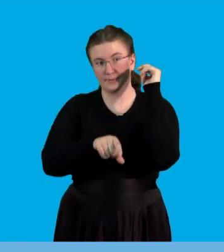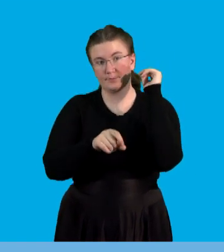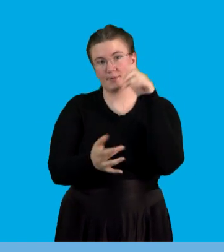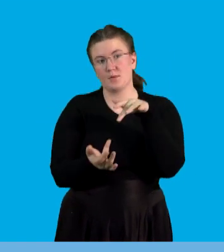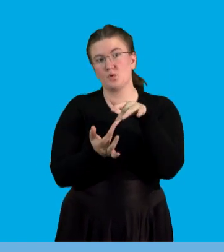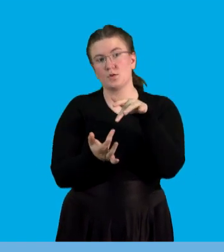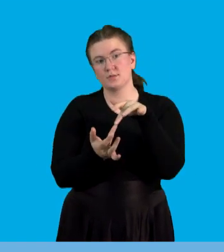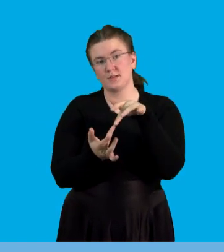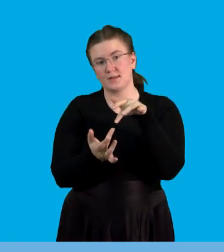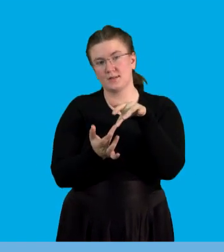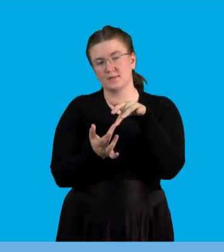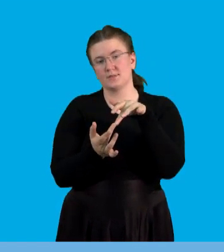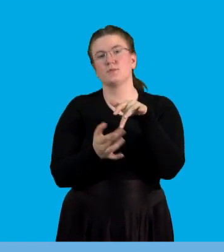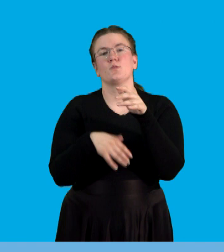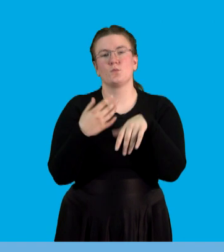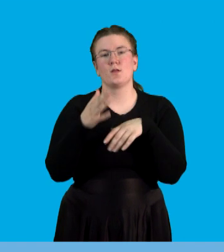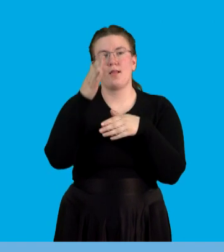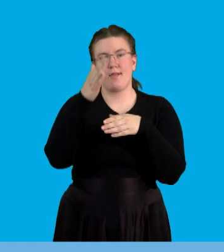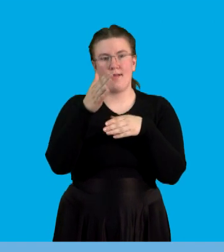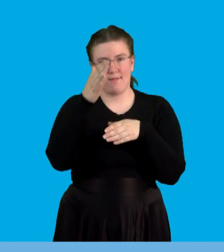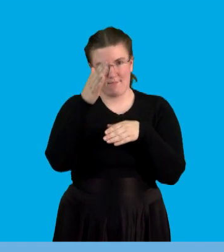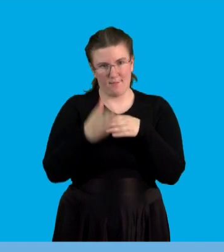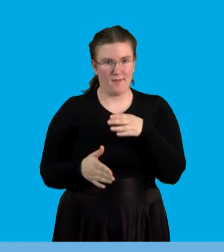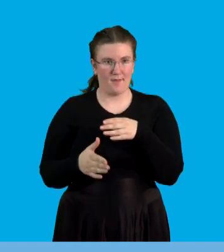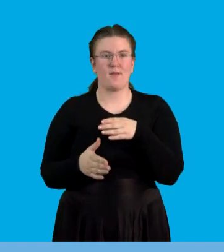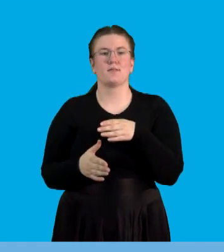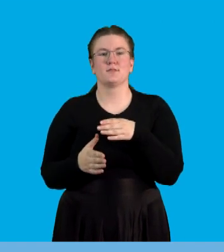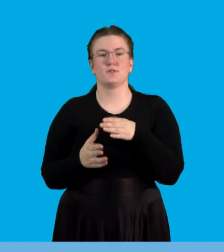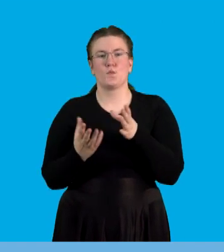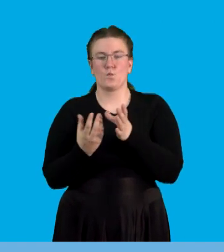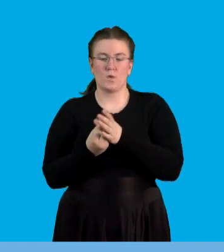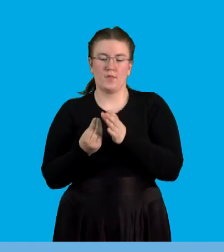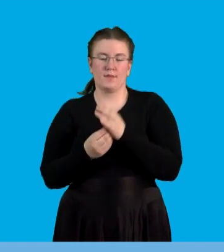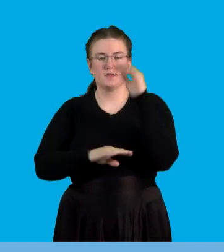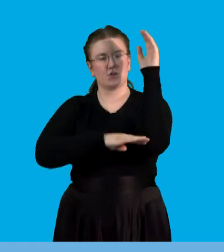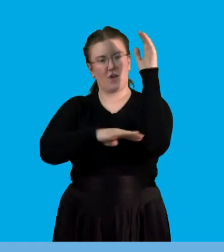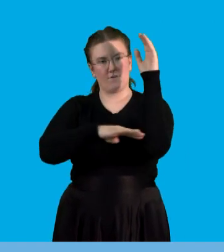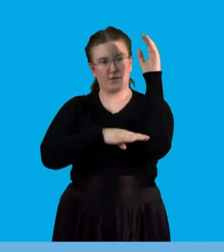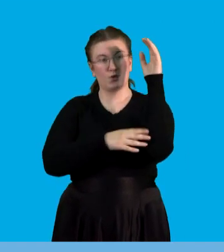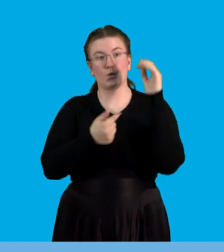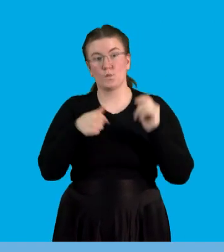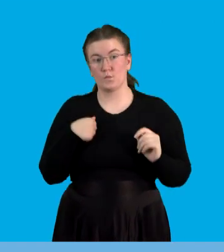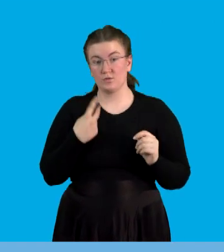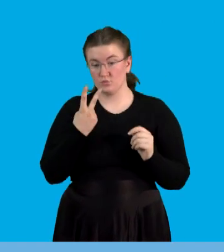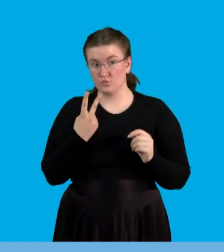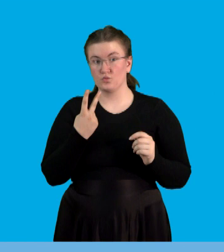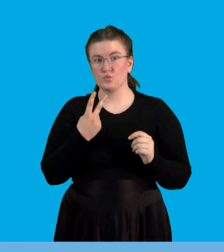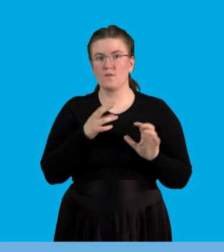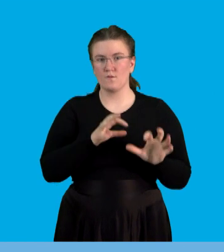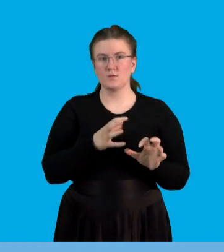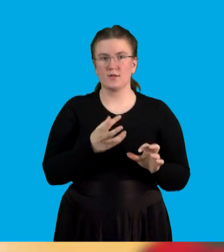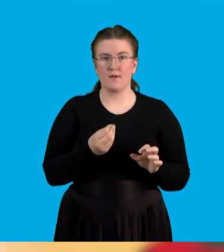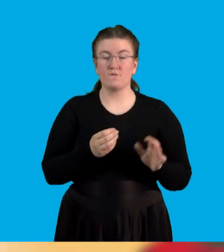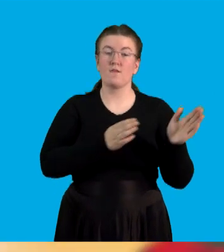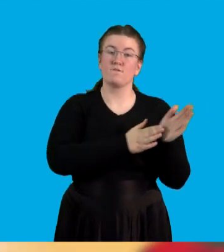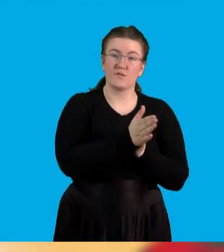which is in contact and acts perpendicular to the surface. So we have two forces that are always exerted by the